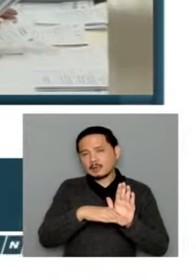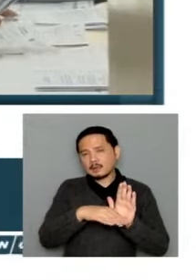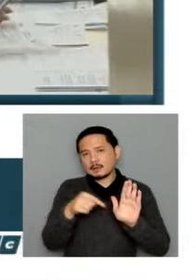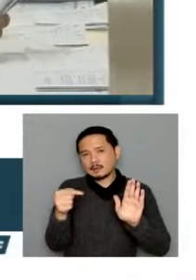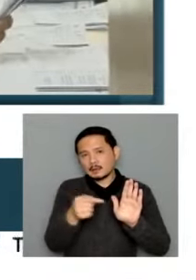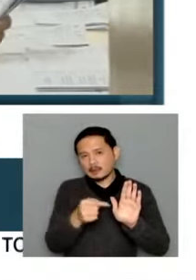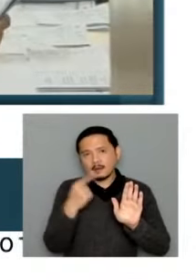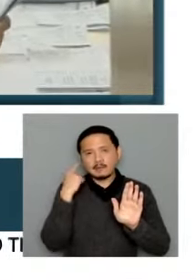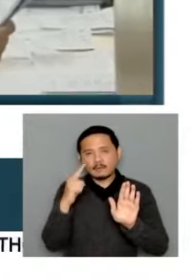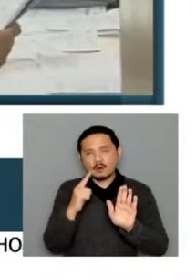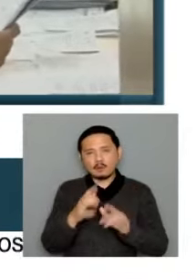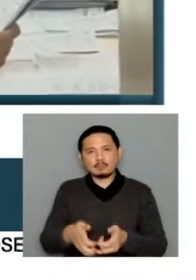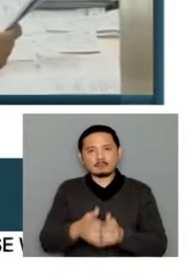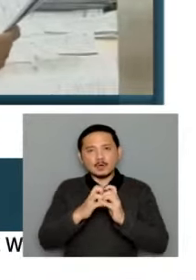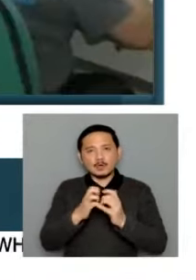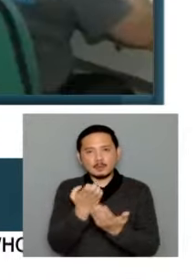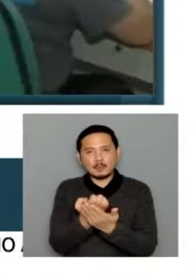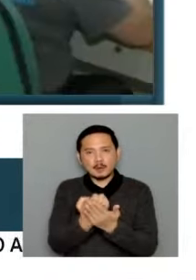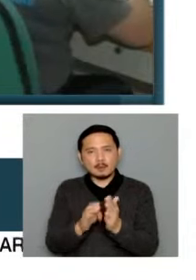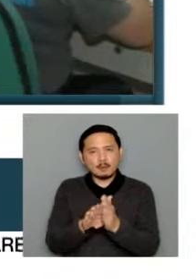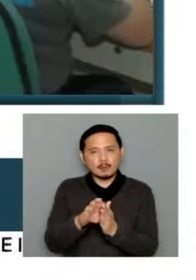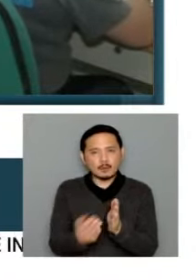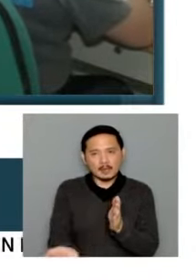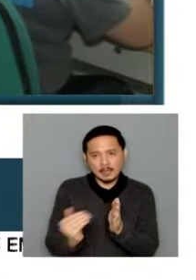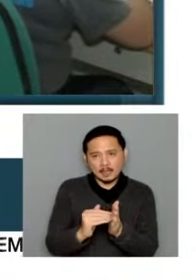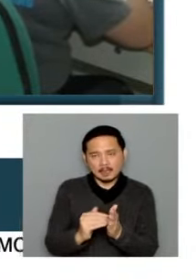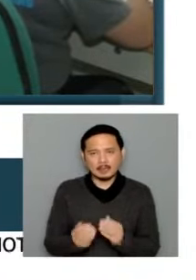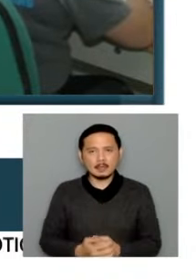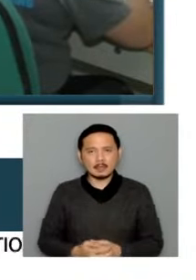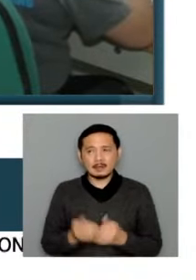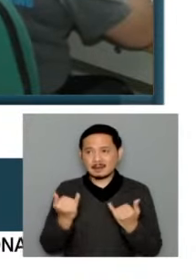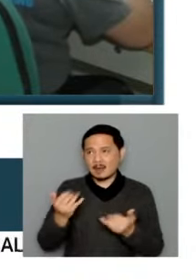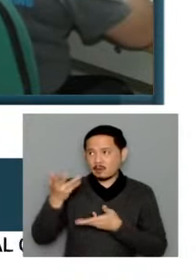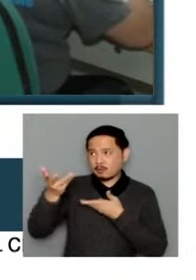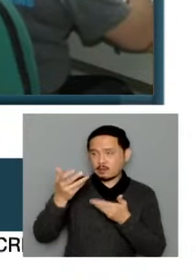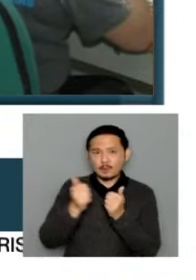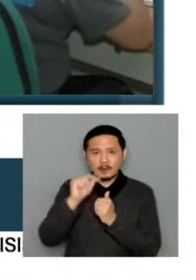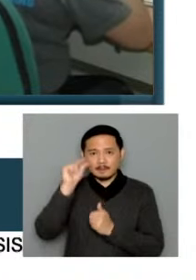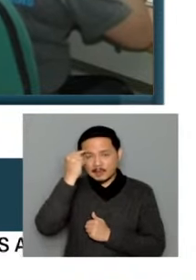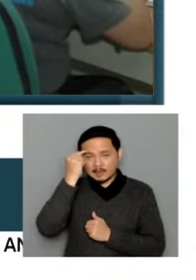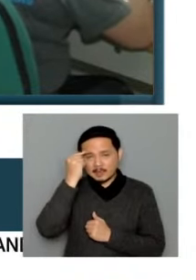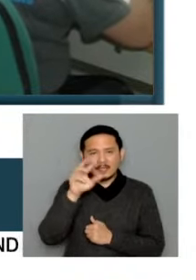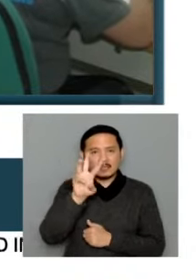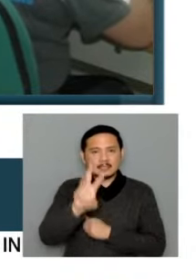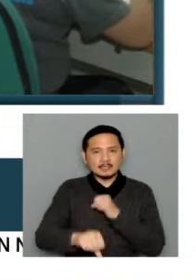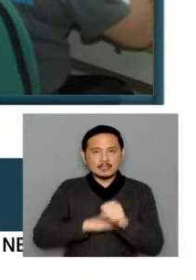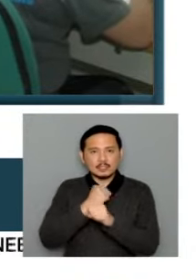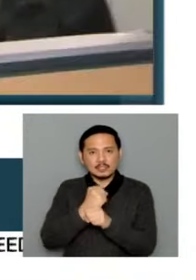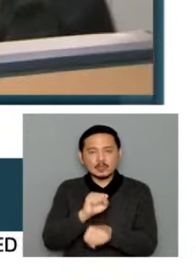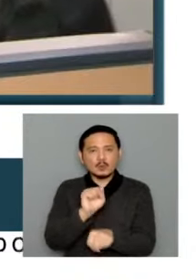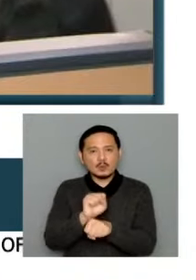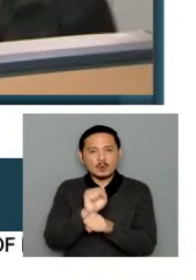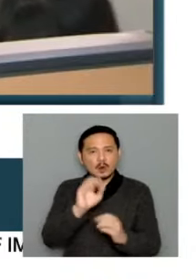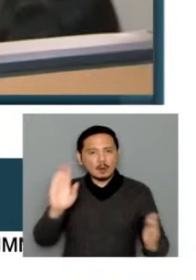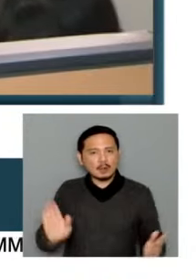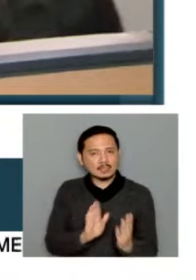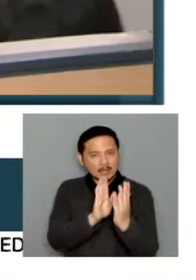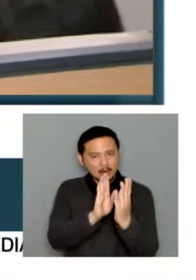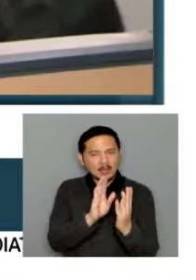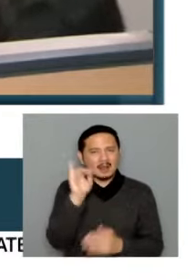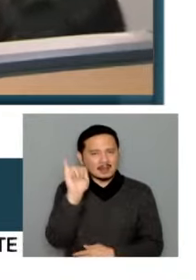of the economy. We are engaging government in its six-year employment strategy. That is